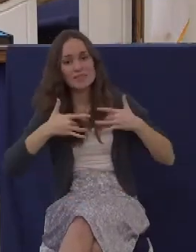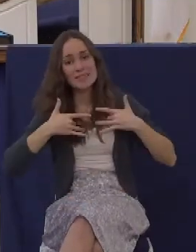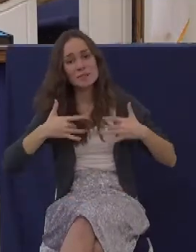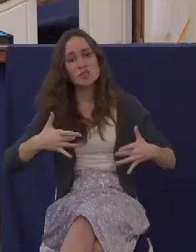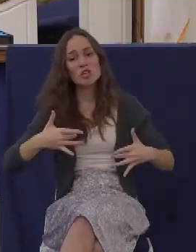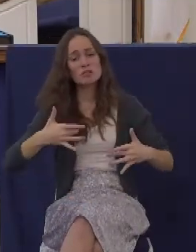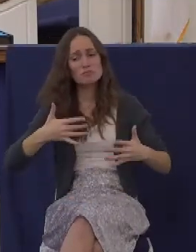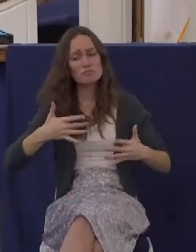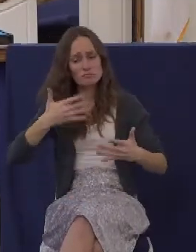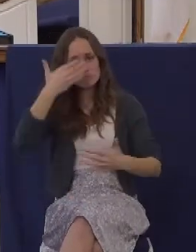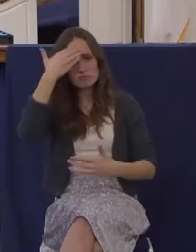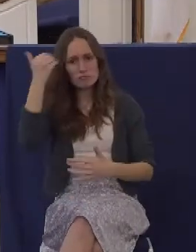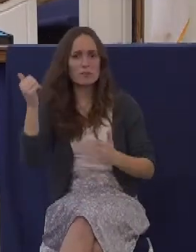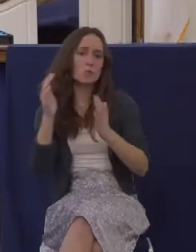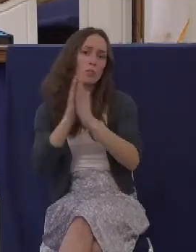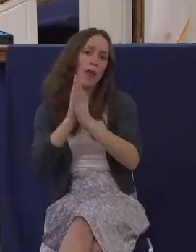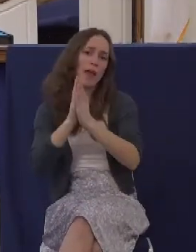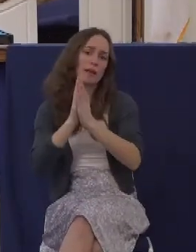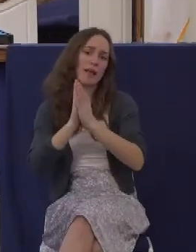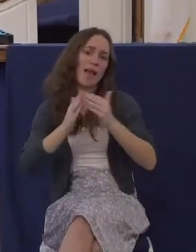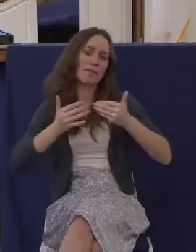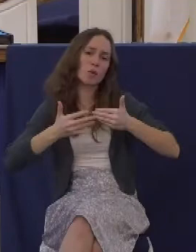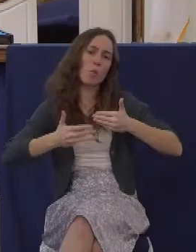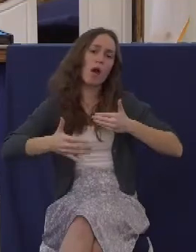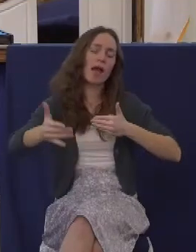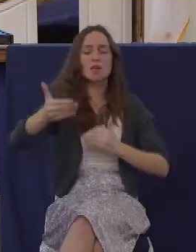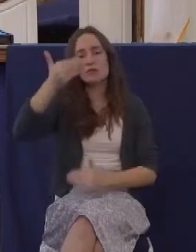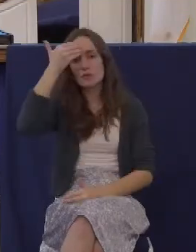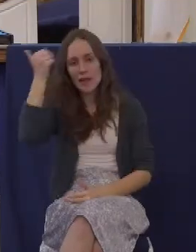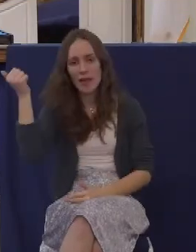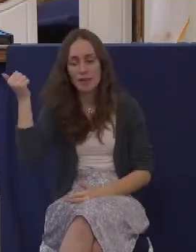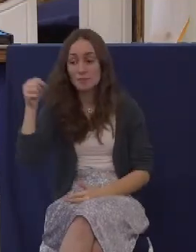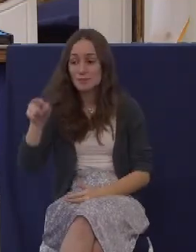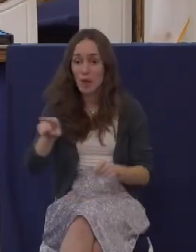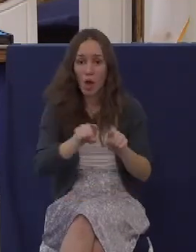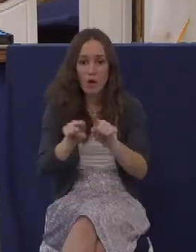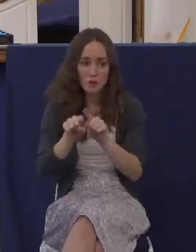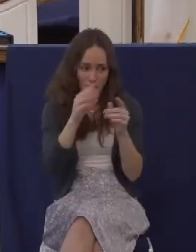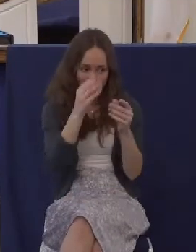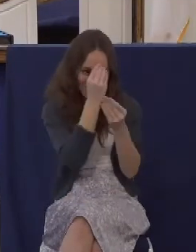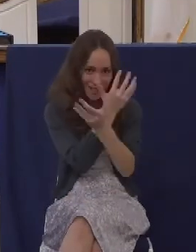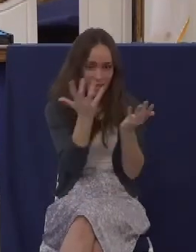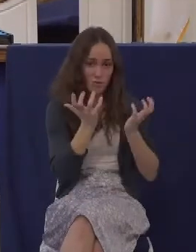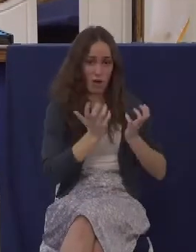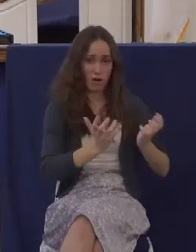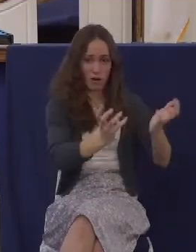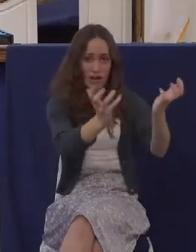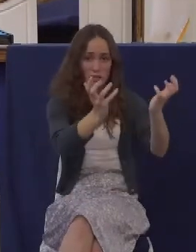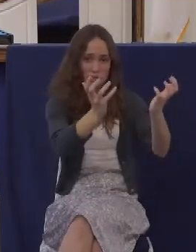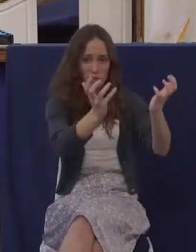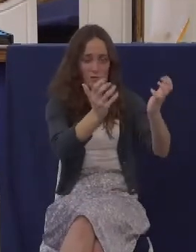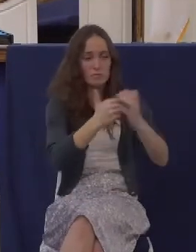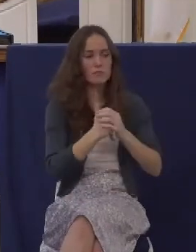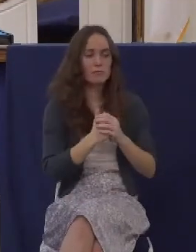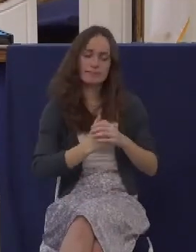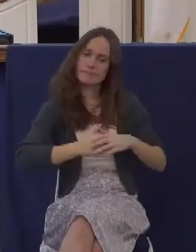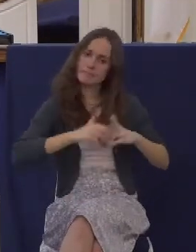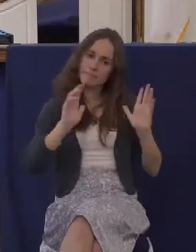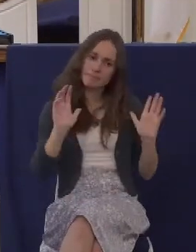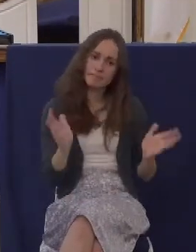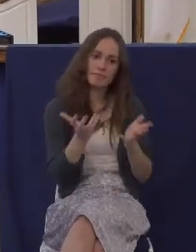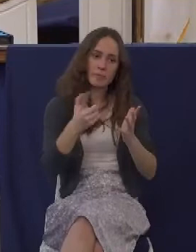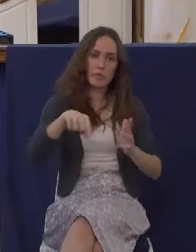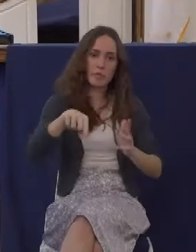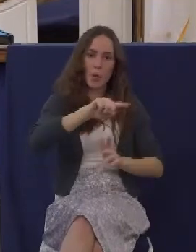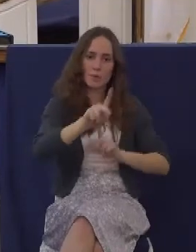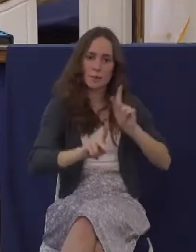off. And then listen to what else he said to his congregation. I would exhort those who have entertained